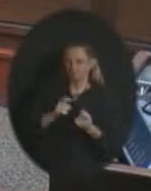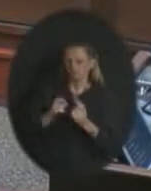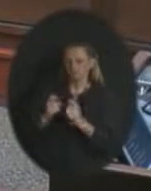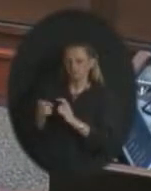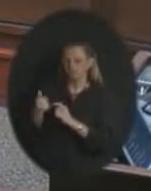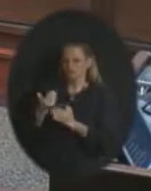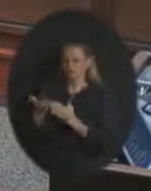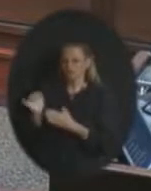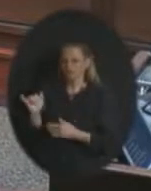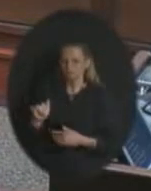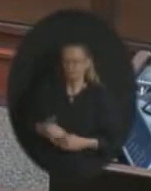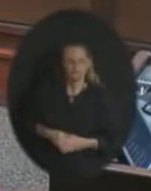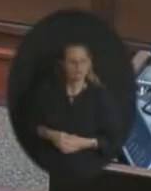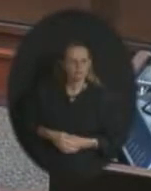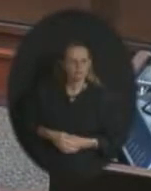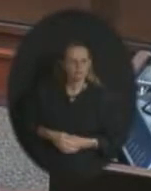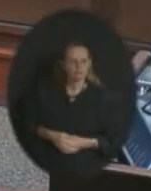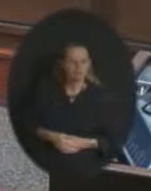Mm-hmm. Well, I've